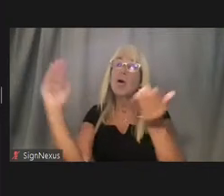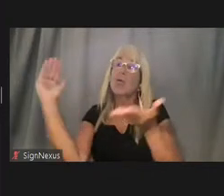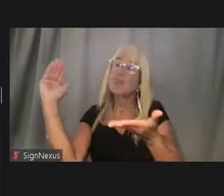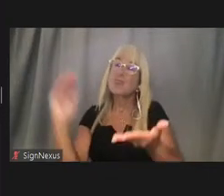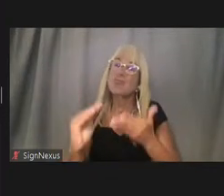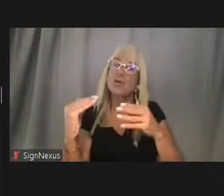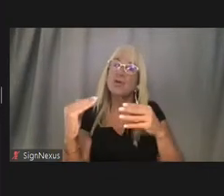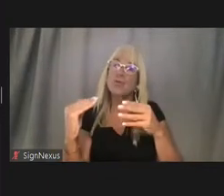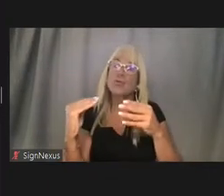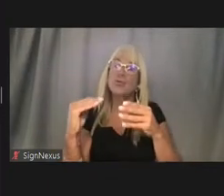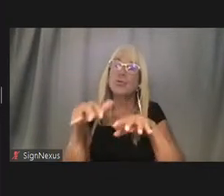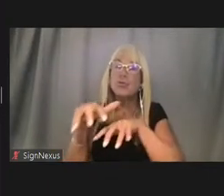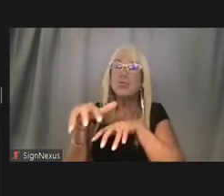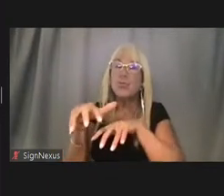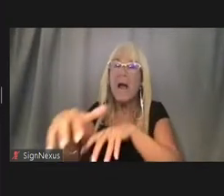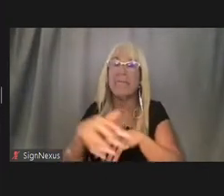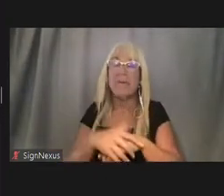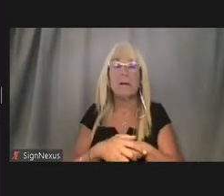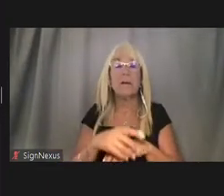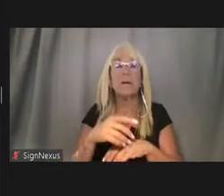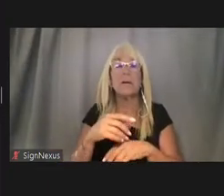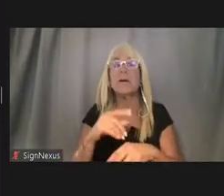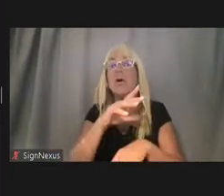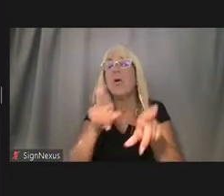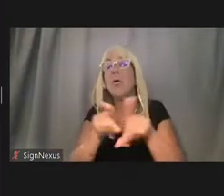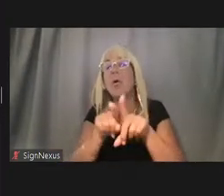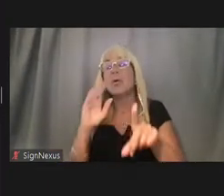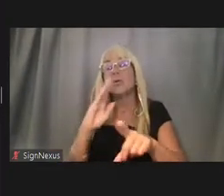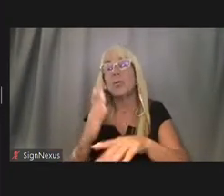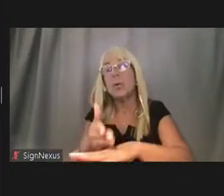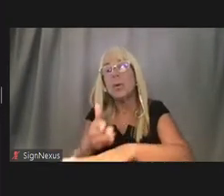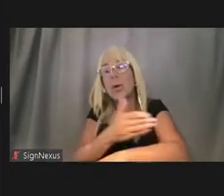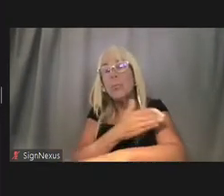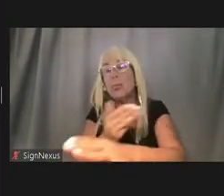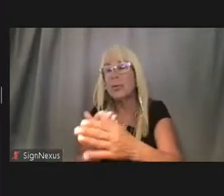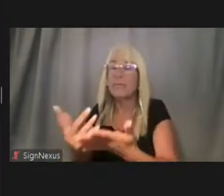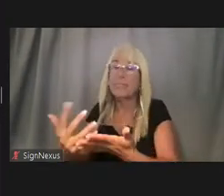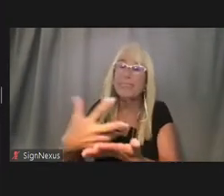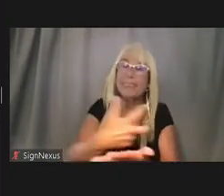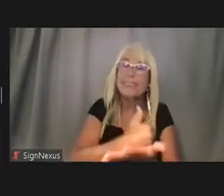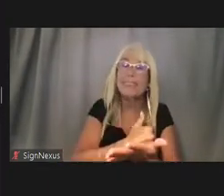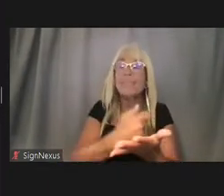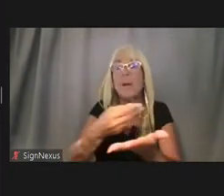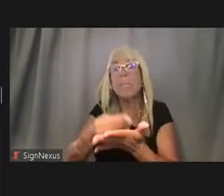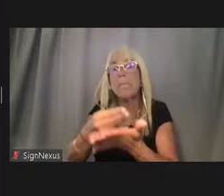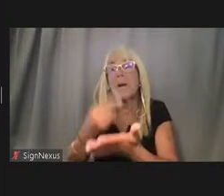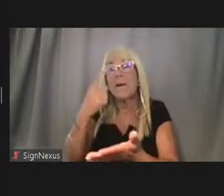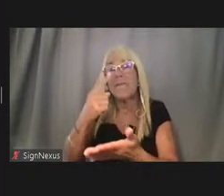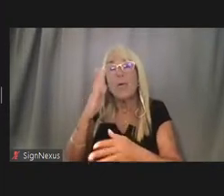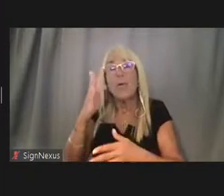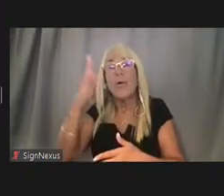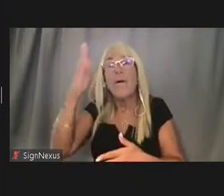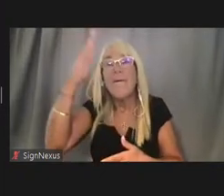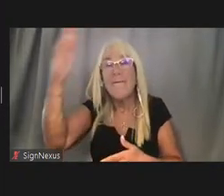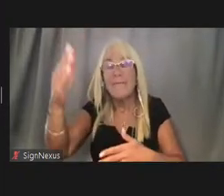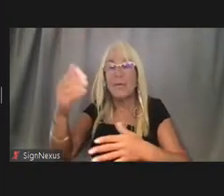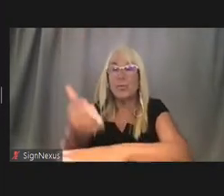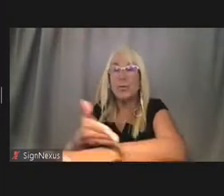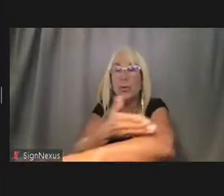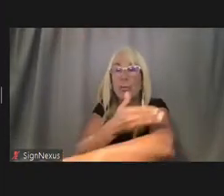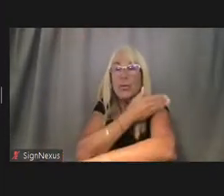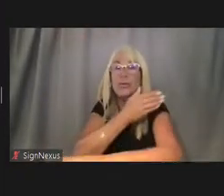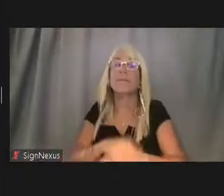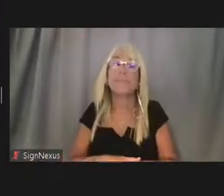in a manner that will generate revenue for future Transportation improvements pursuant to acceptance into Federal Highway administration's value